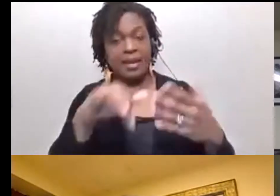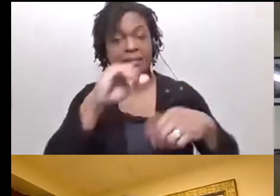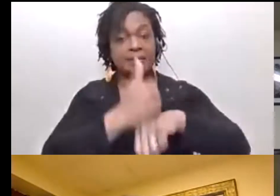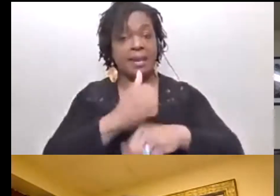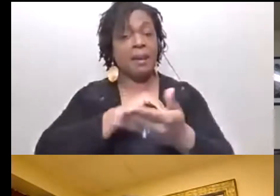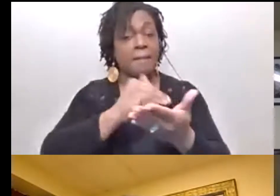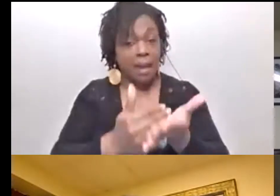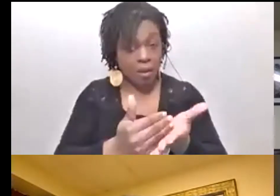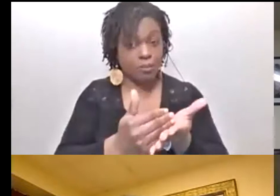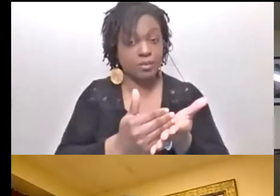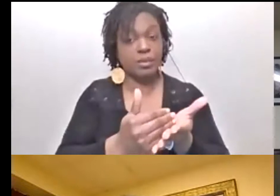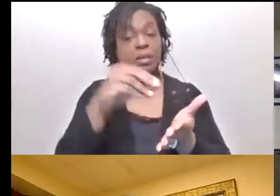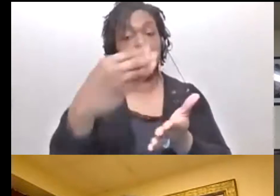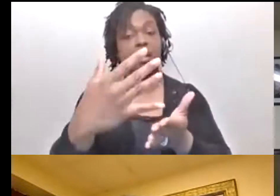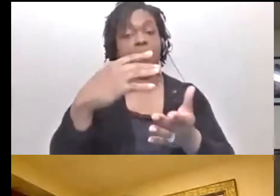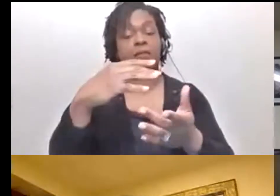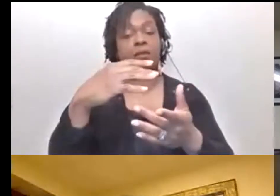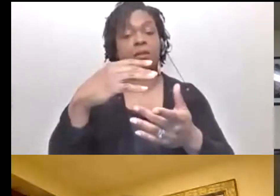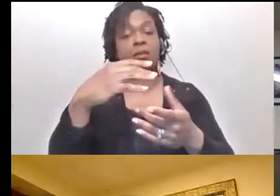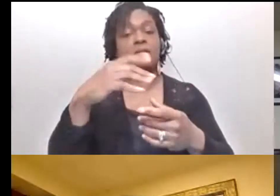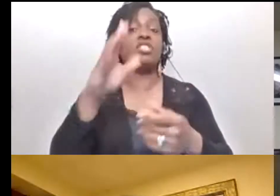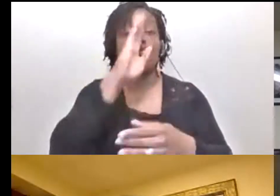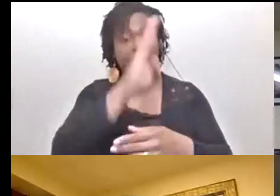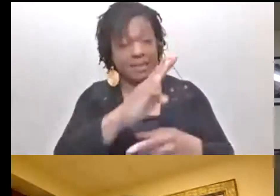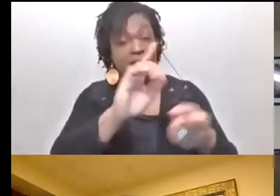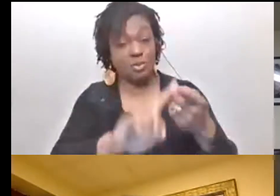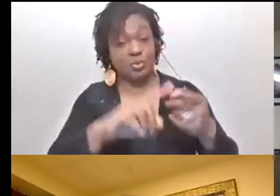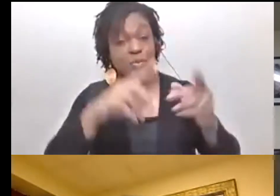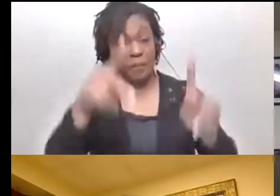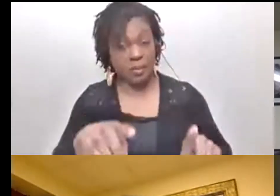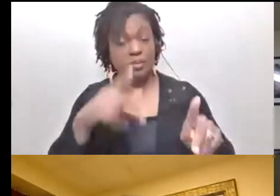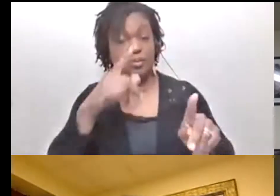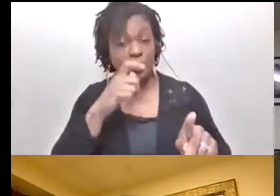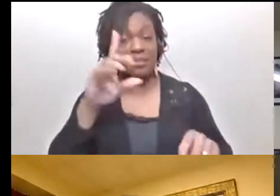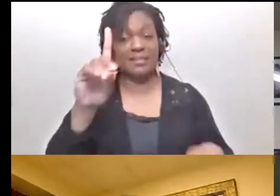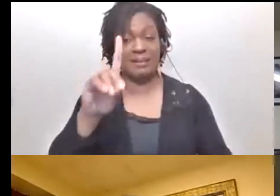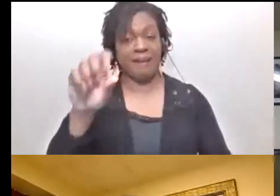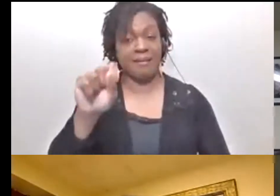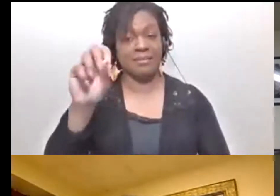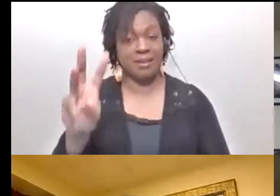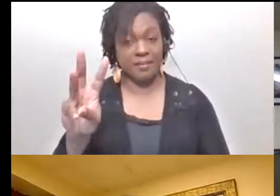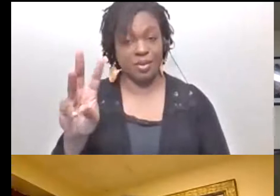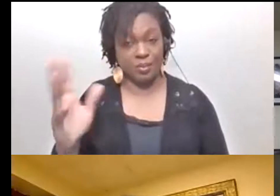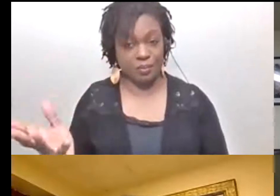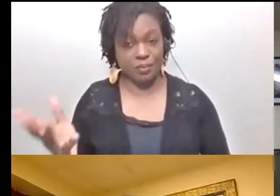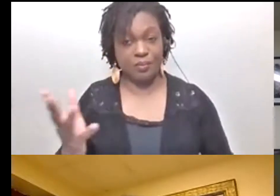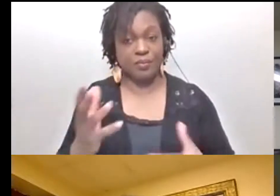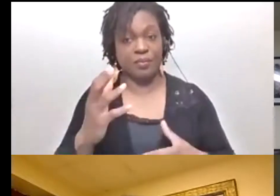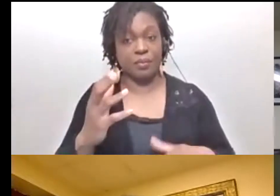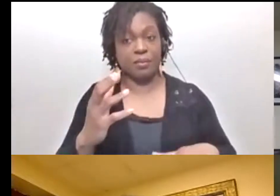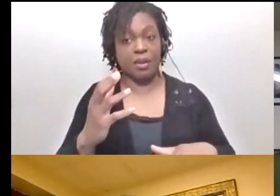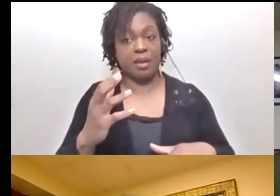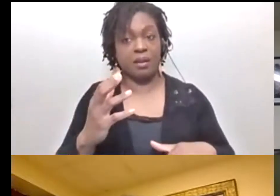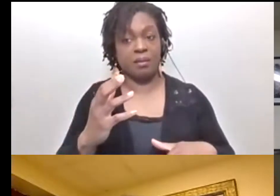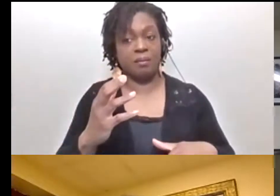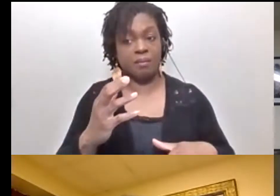should be set aside directly for the person that's actually the DSW. right. Which a lot,